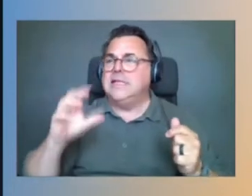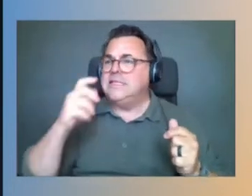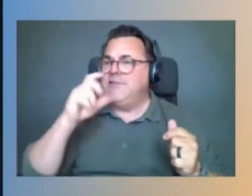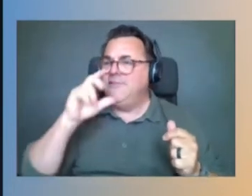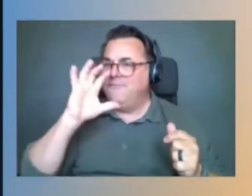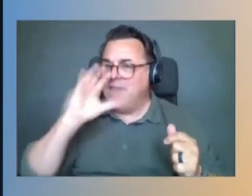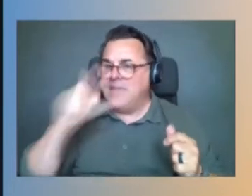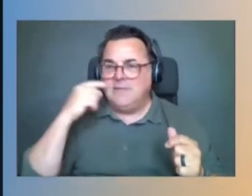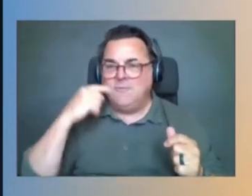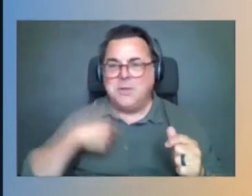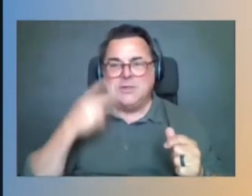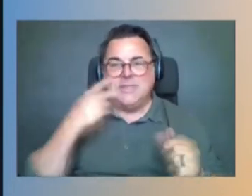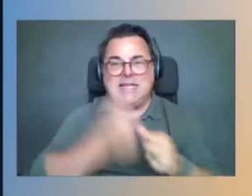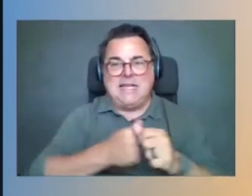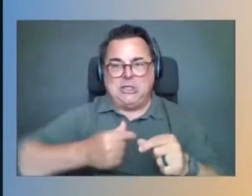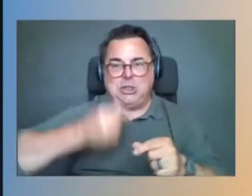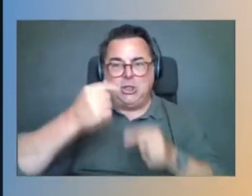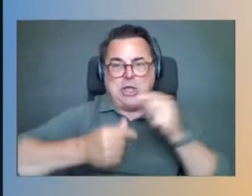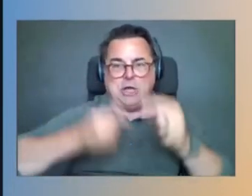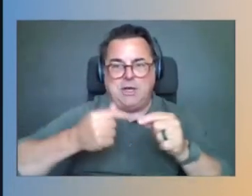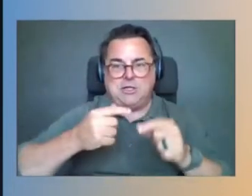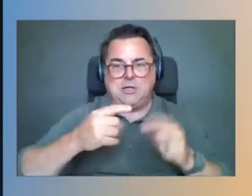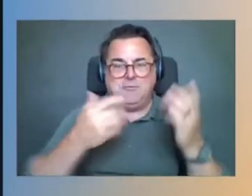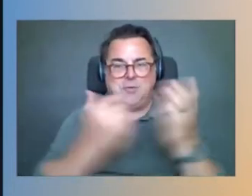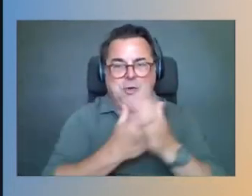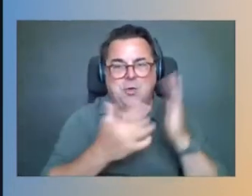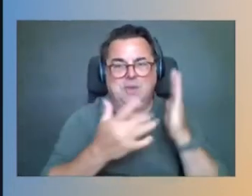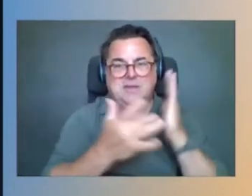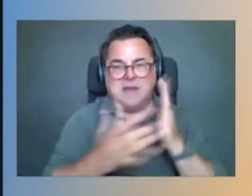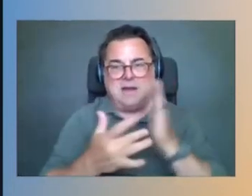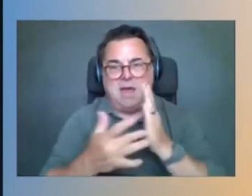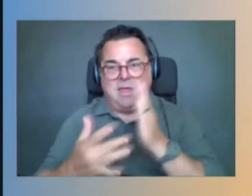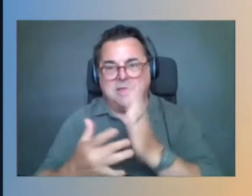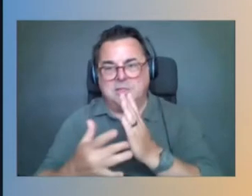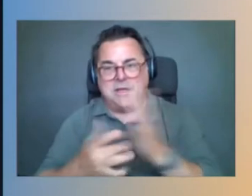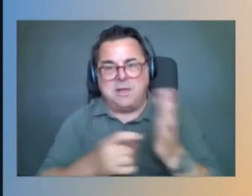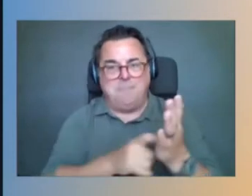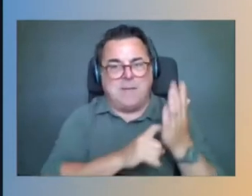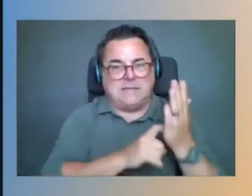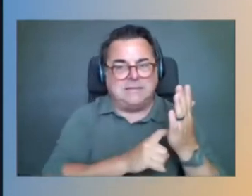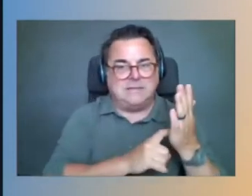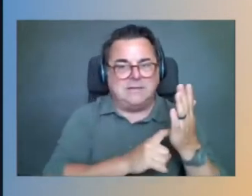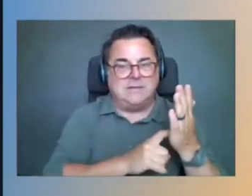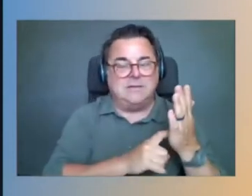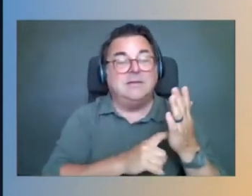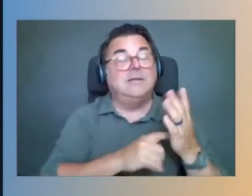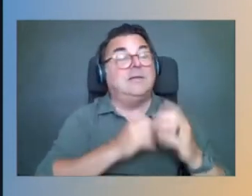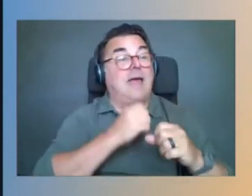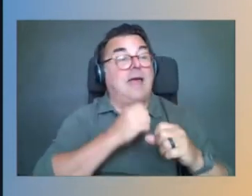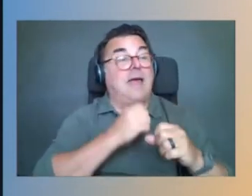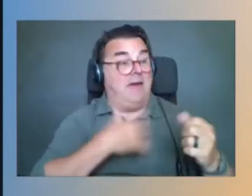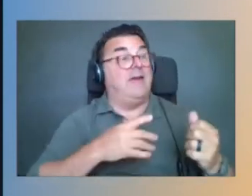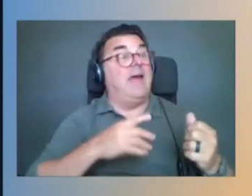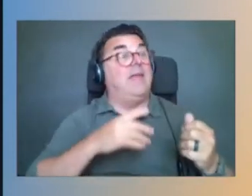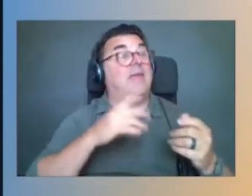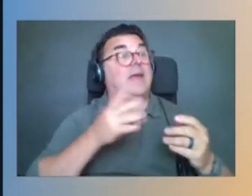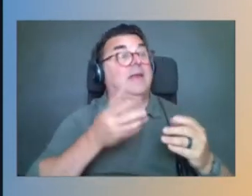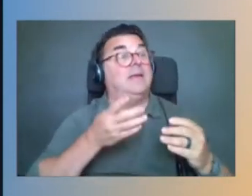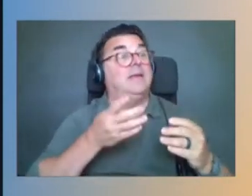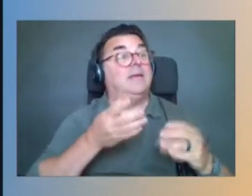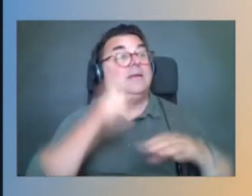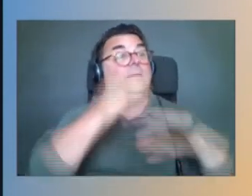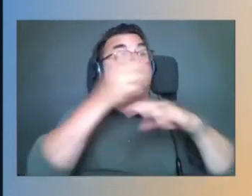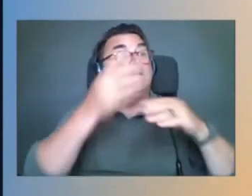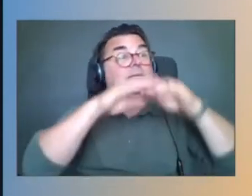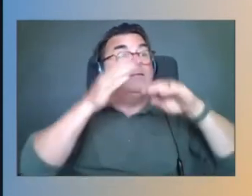every generation of tech is necessary to construct the next generation of tech. How does that